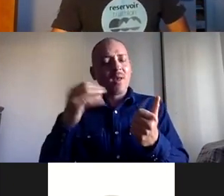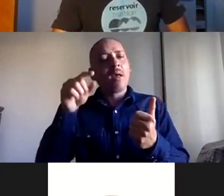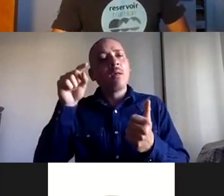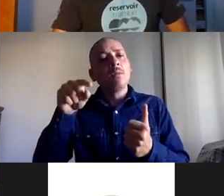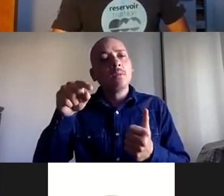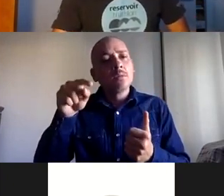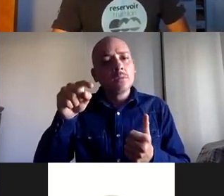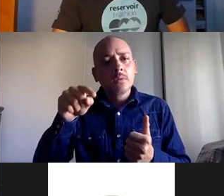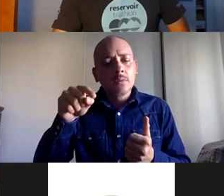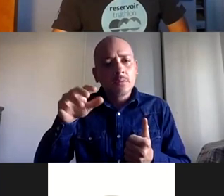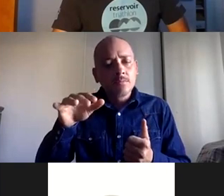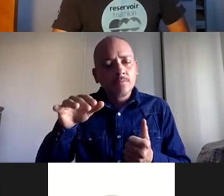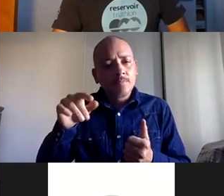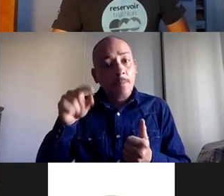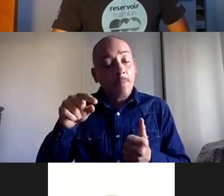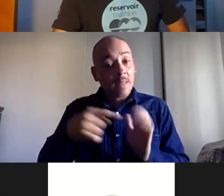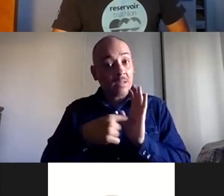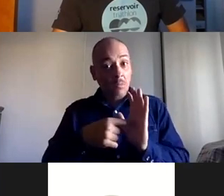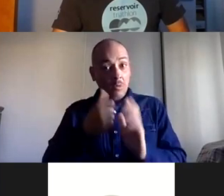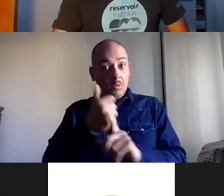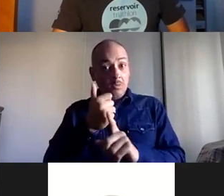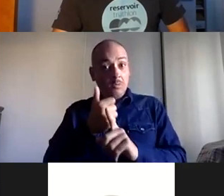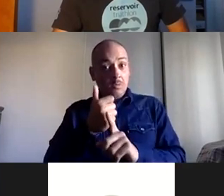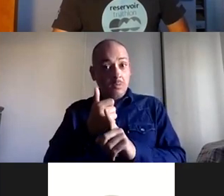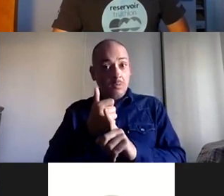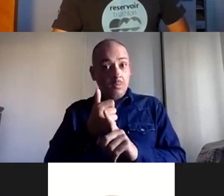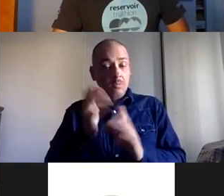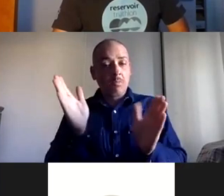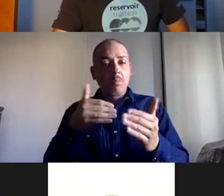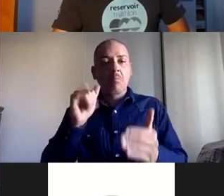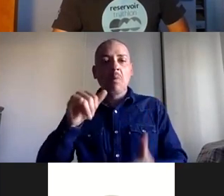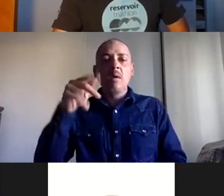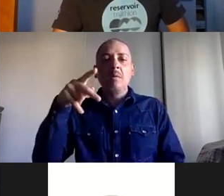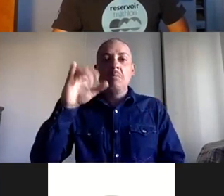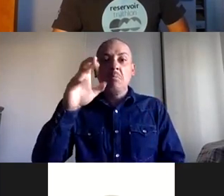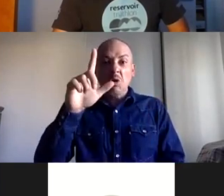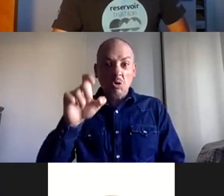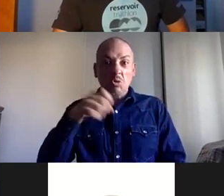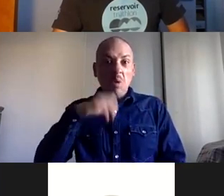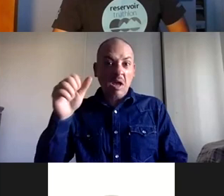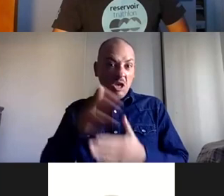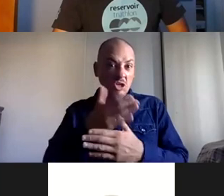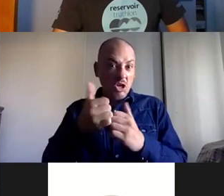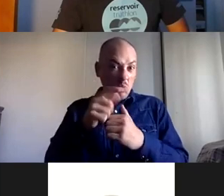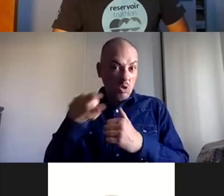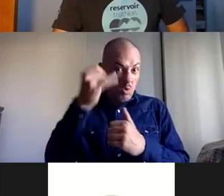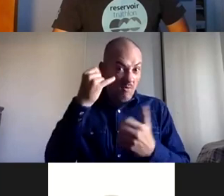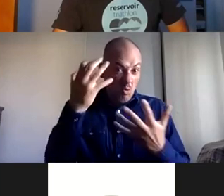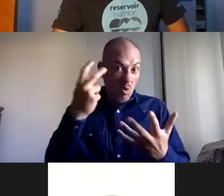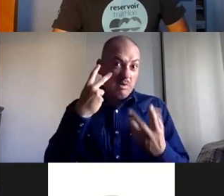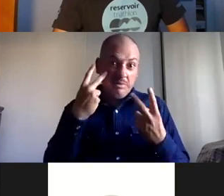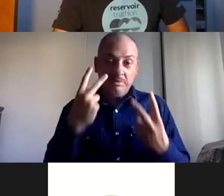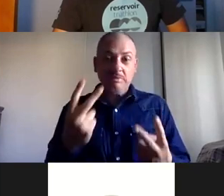this model has been packaged by Pickle, so I can probably share it with you guys if you want to like see